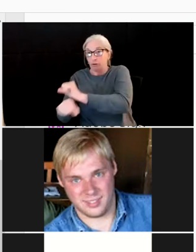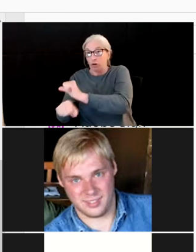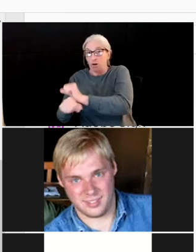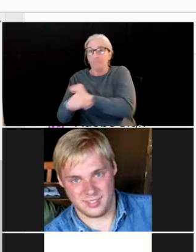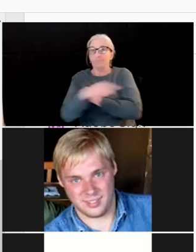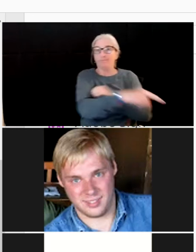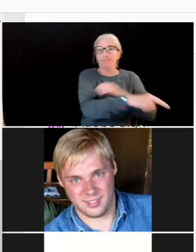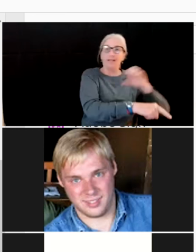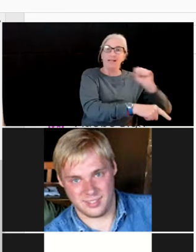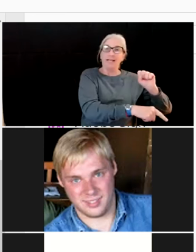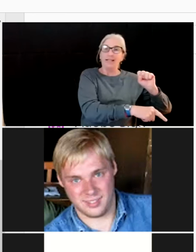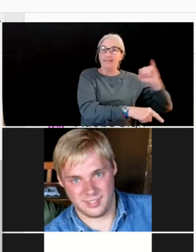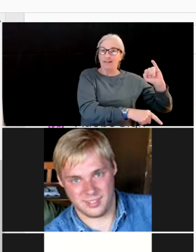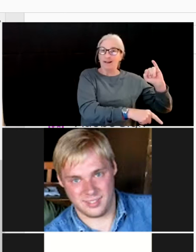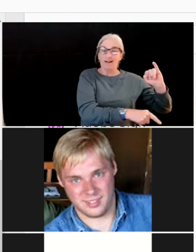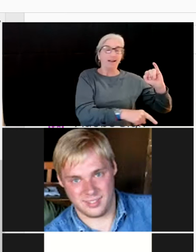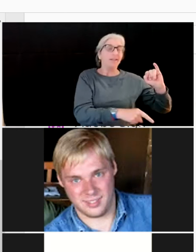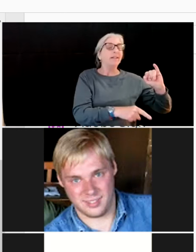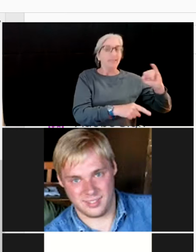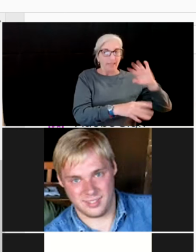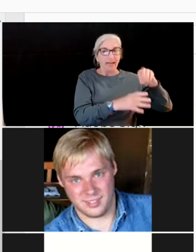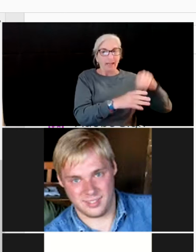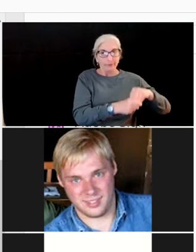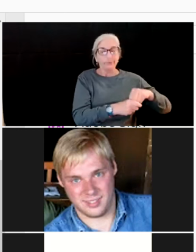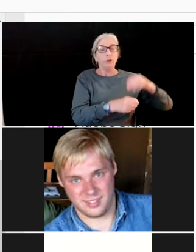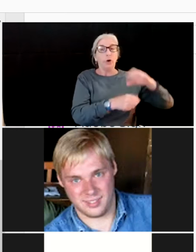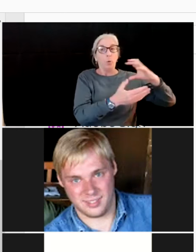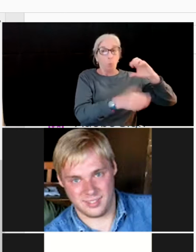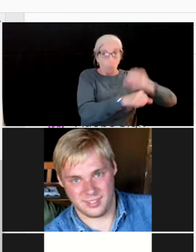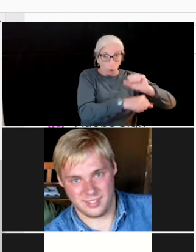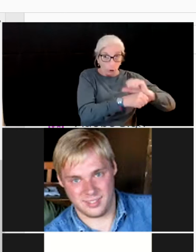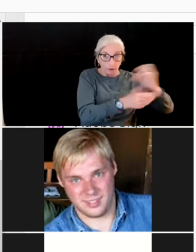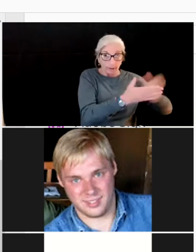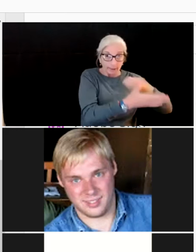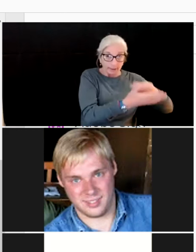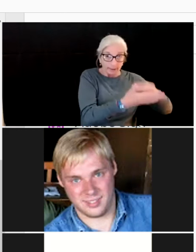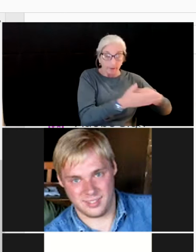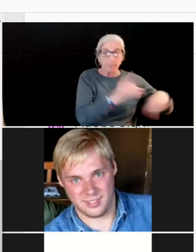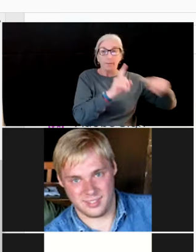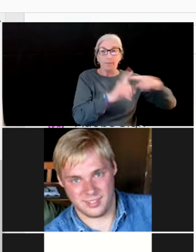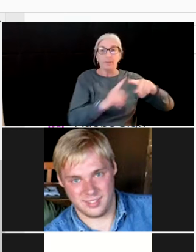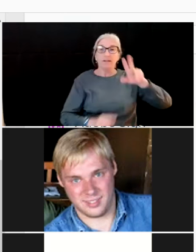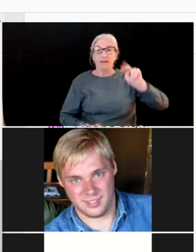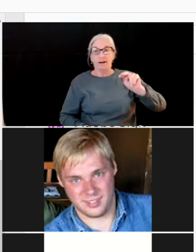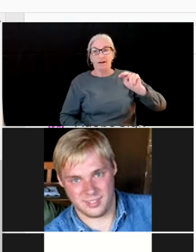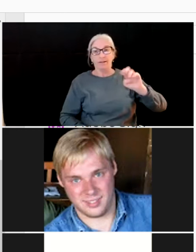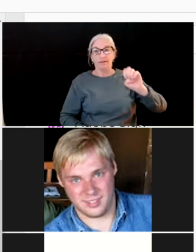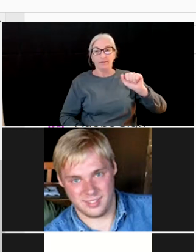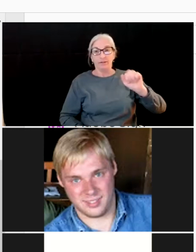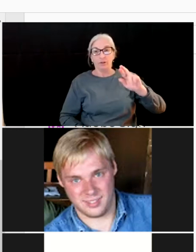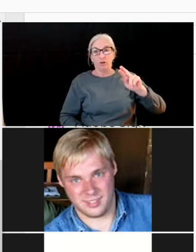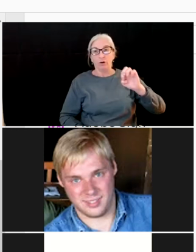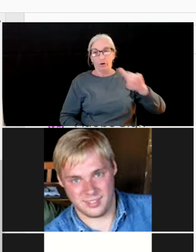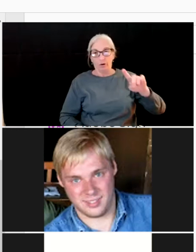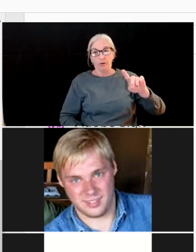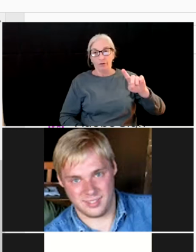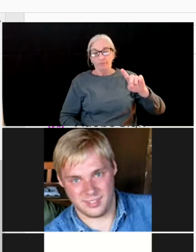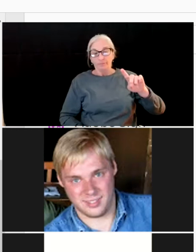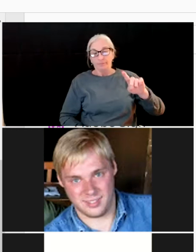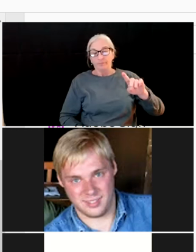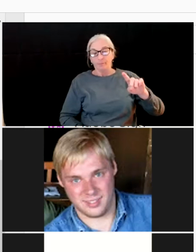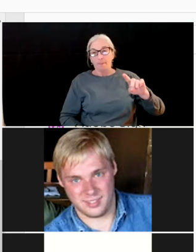the reason why they're looking at both for SSI purposes is because SSI benefits are for people that are, you